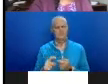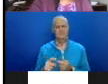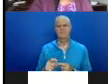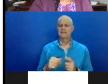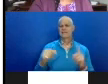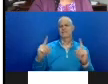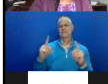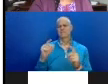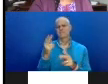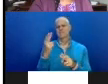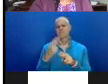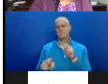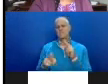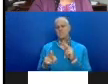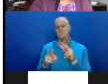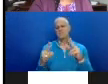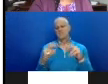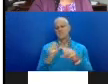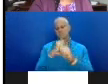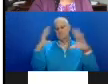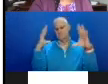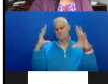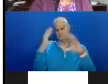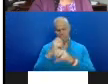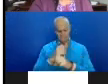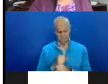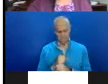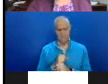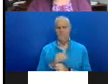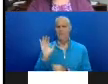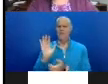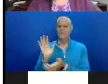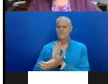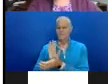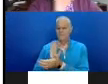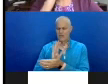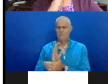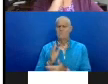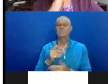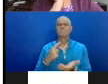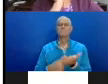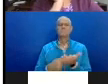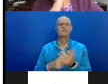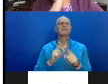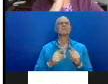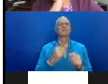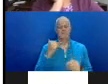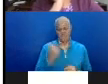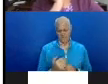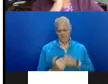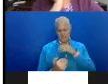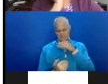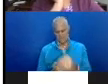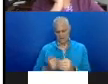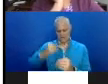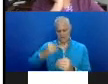of the film. And really the film, I'm going to talk about different phases of the work. But maybe just